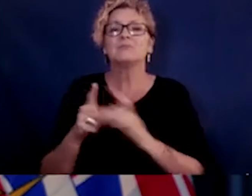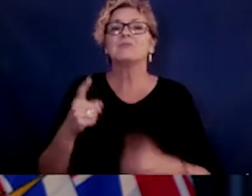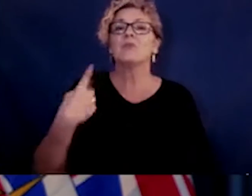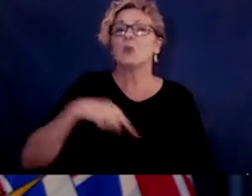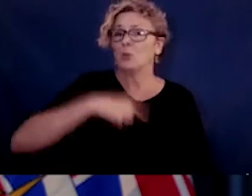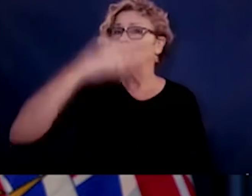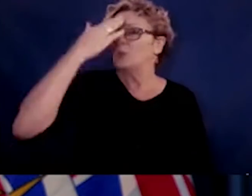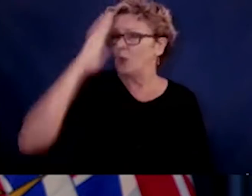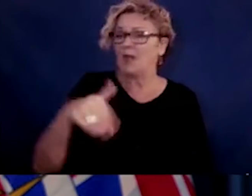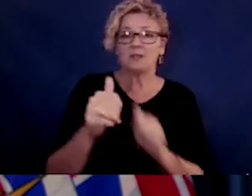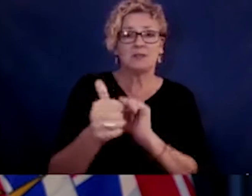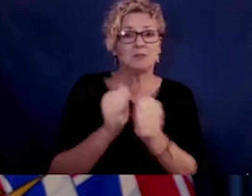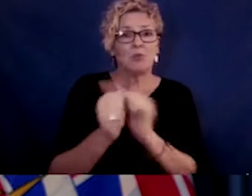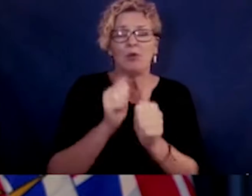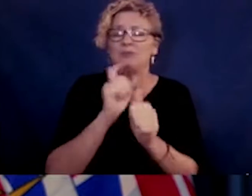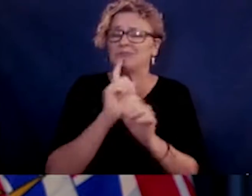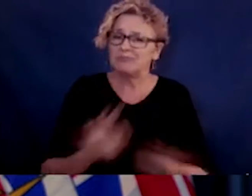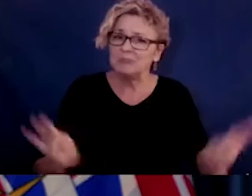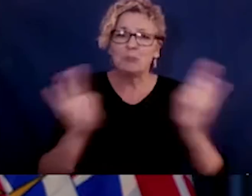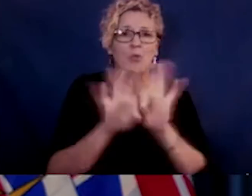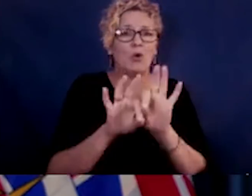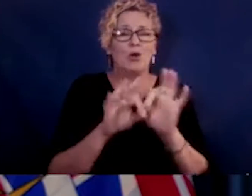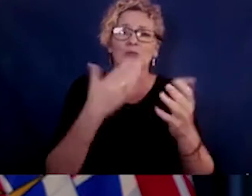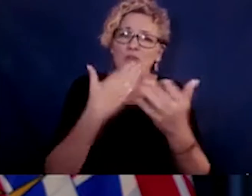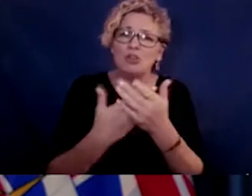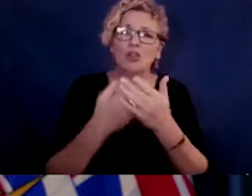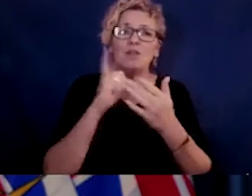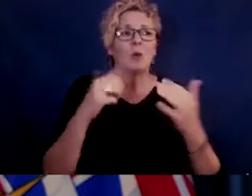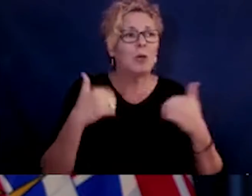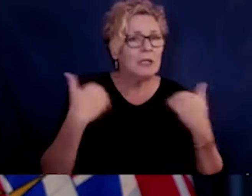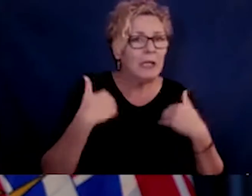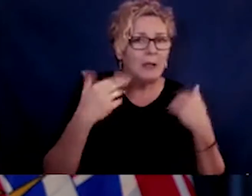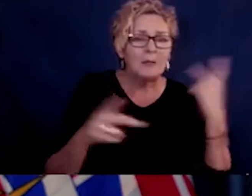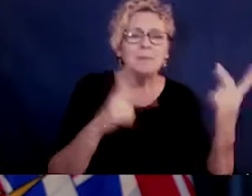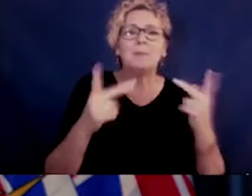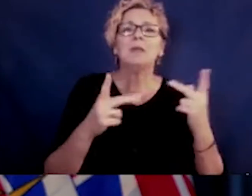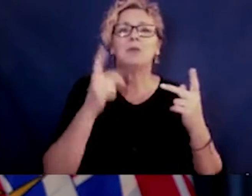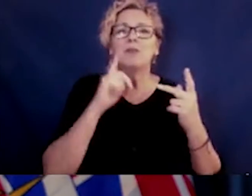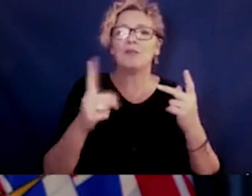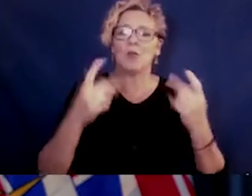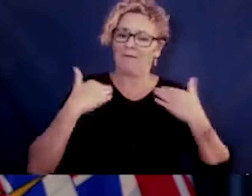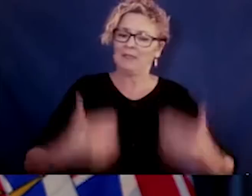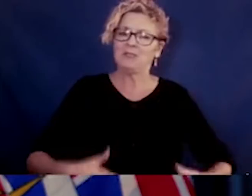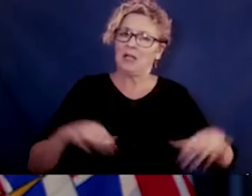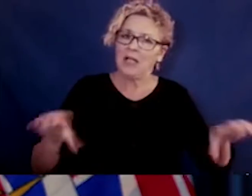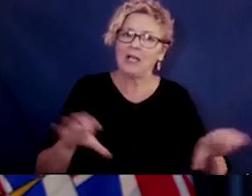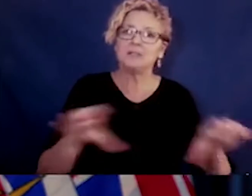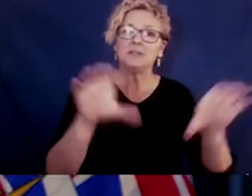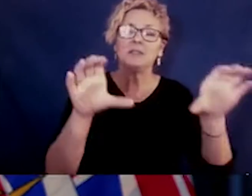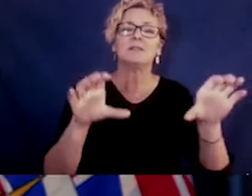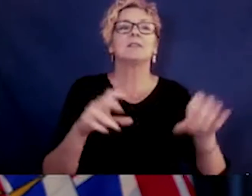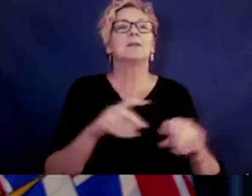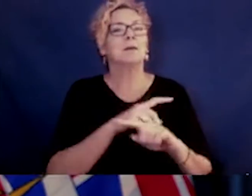players over the spectators. And I know that's a challenge for some people who want to be there to support their